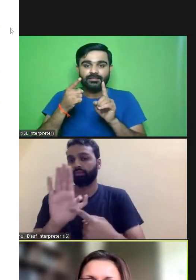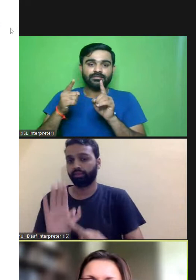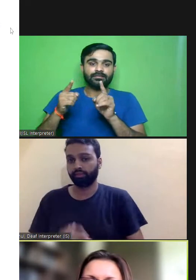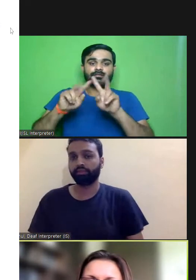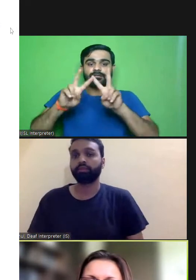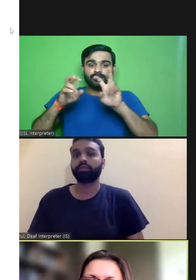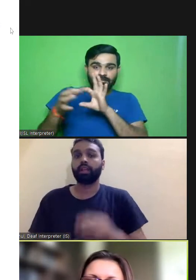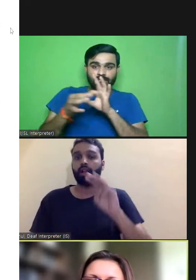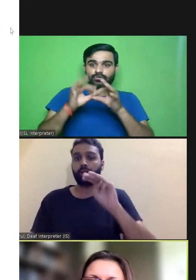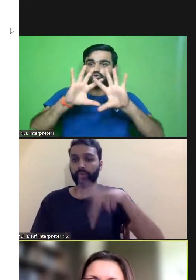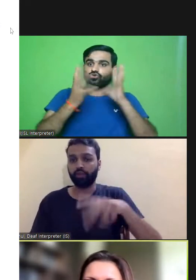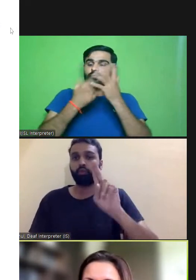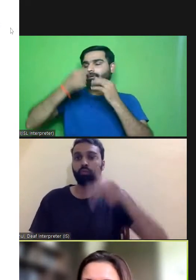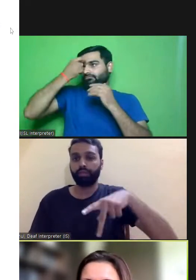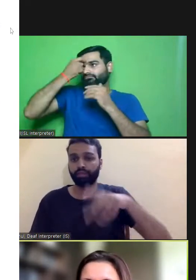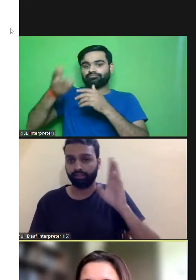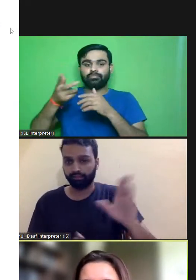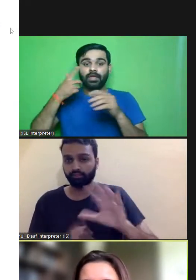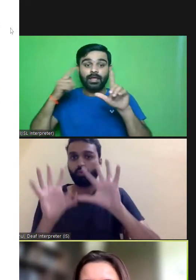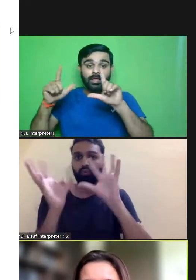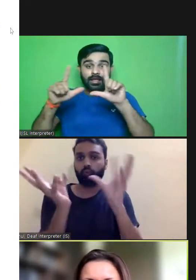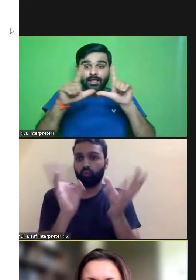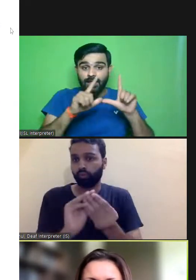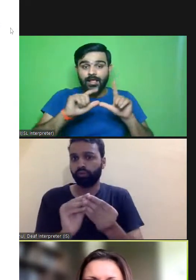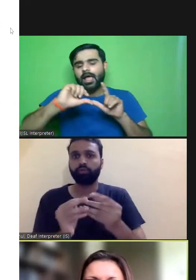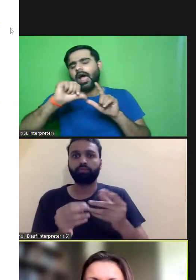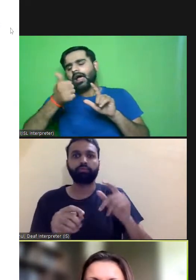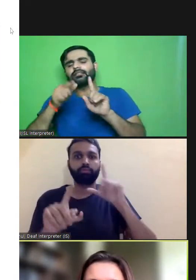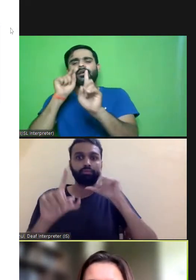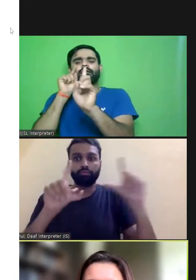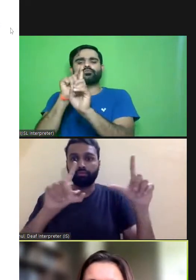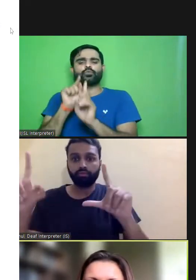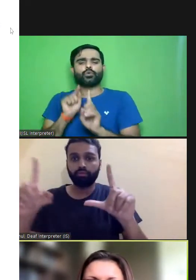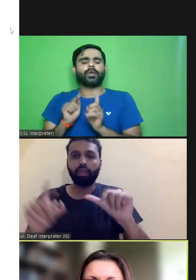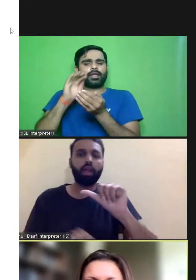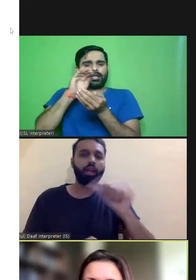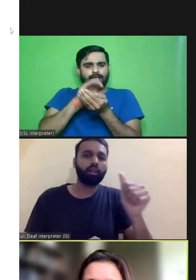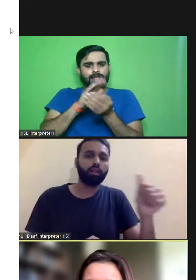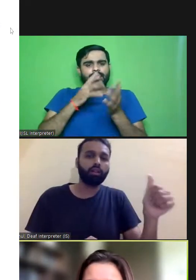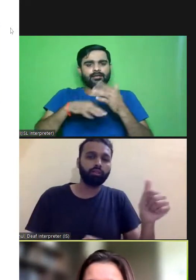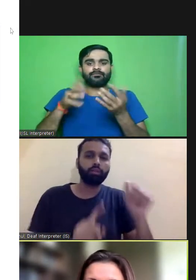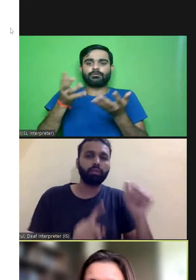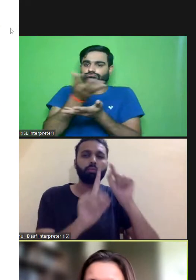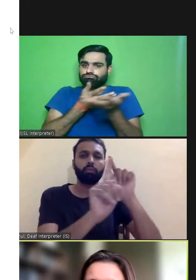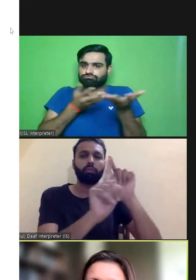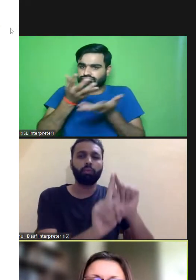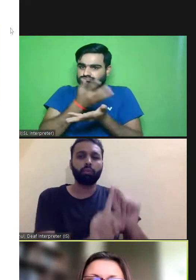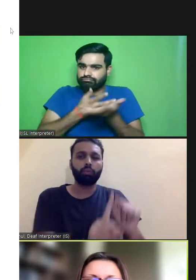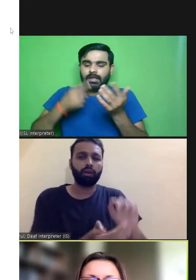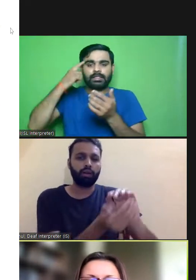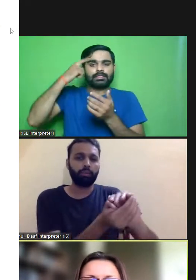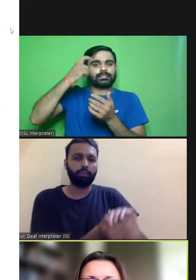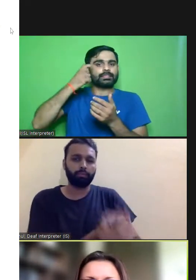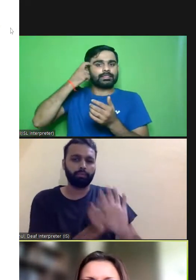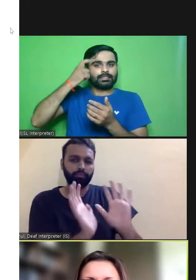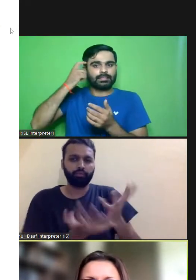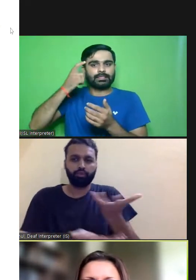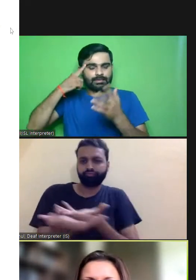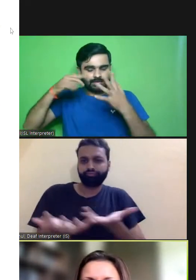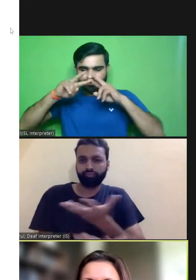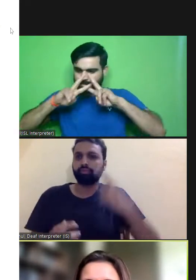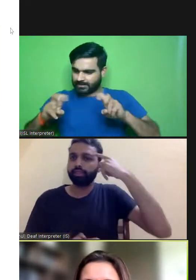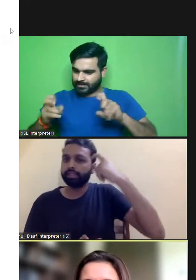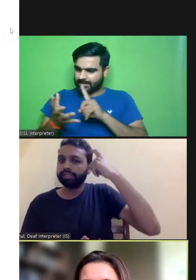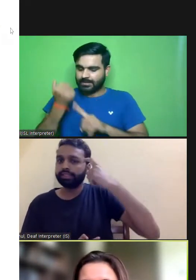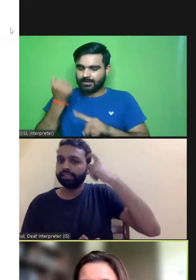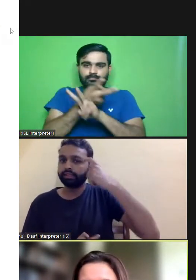and also some other evidence and some points that we can take into consideration when we are discussing and thinking about analyzing